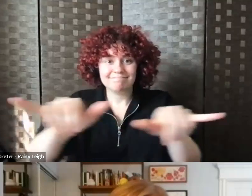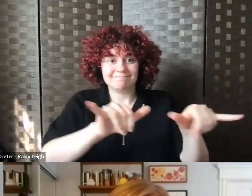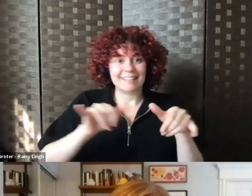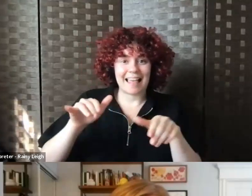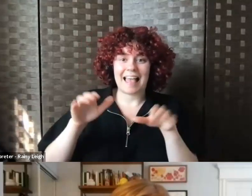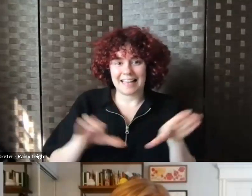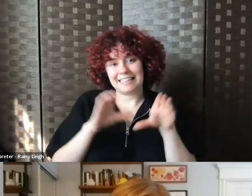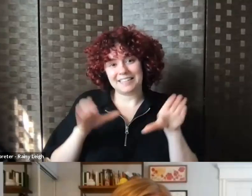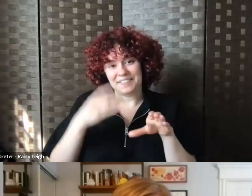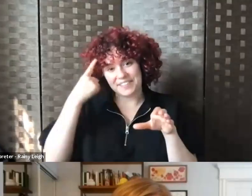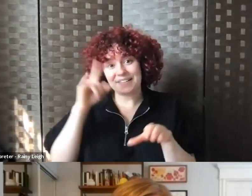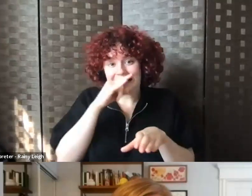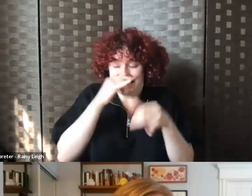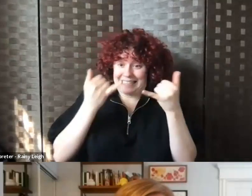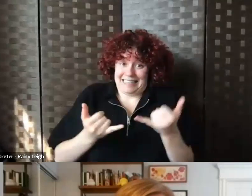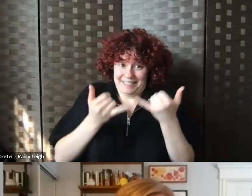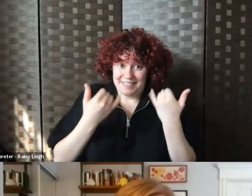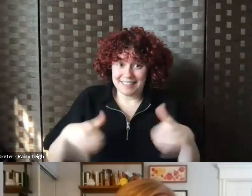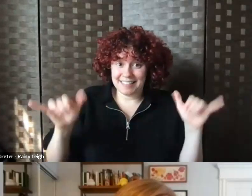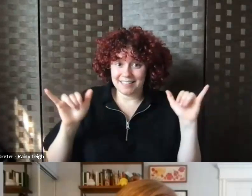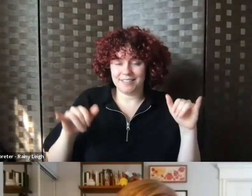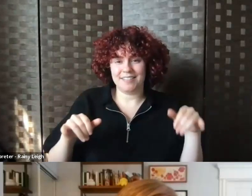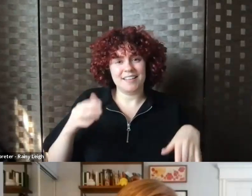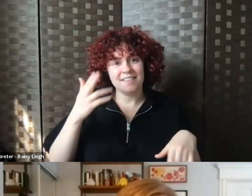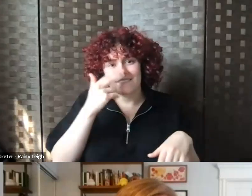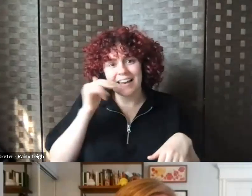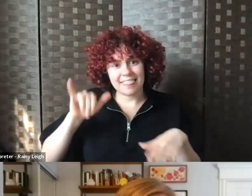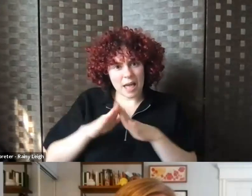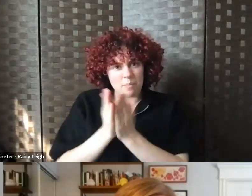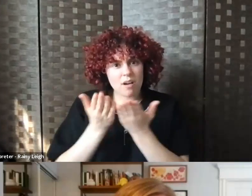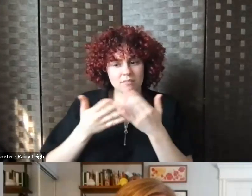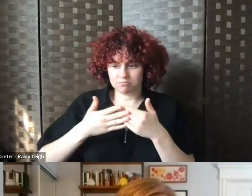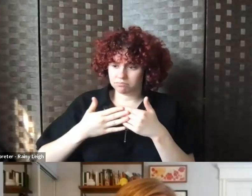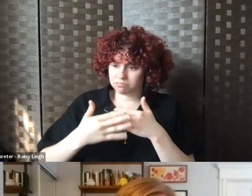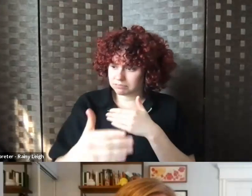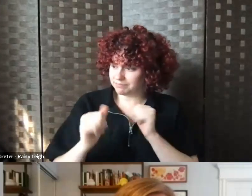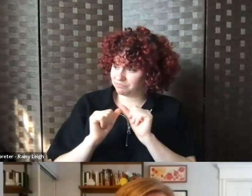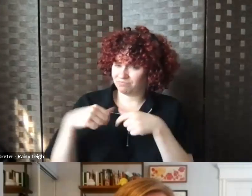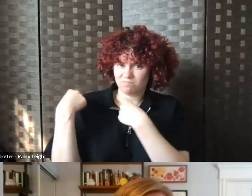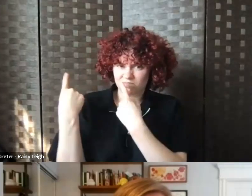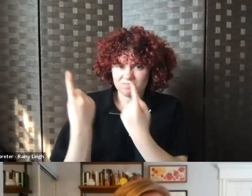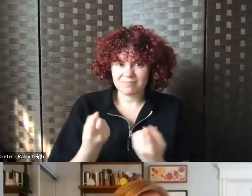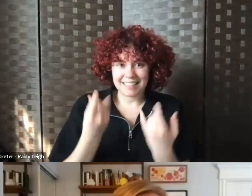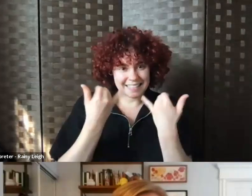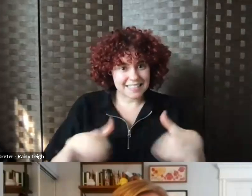really funny, the staying power of that book. I know exactly what you mean about those little characters just feeling